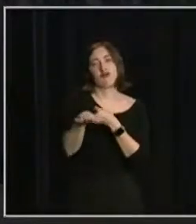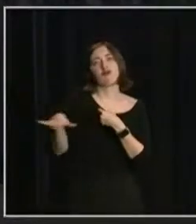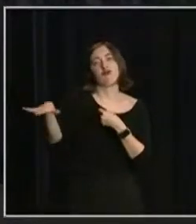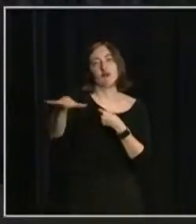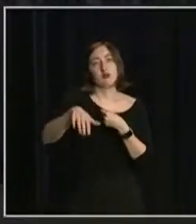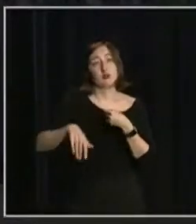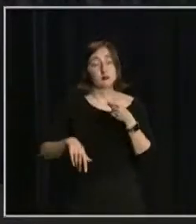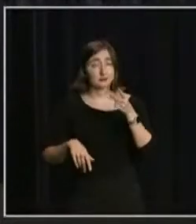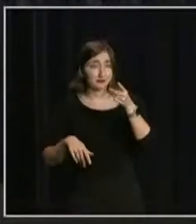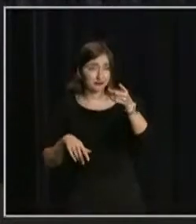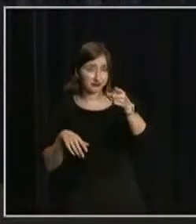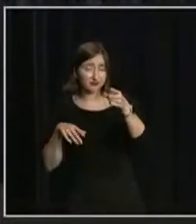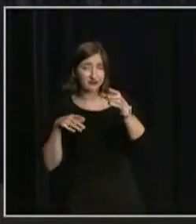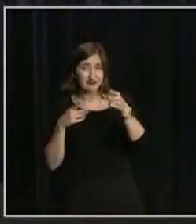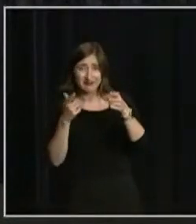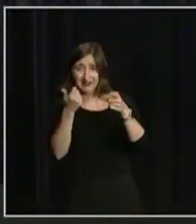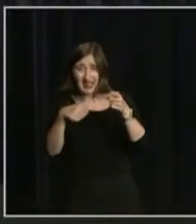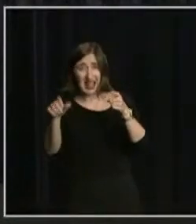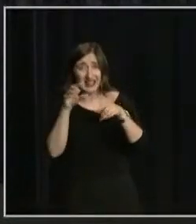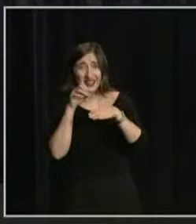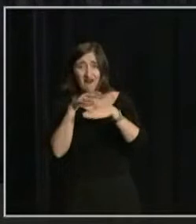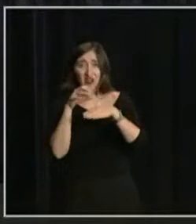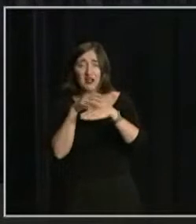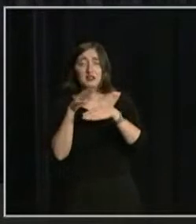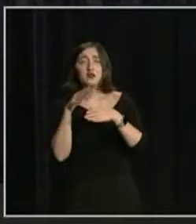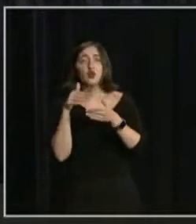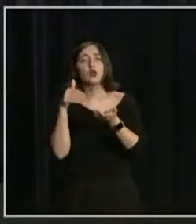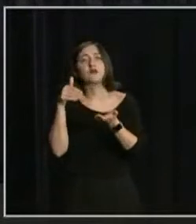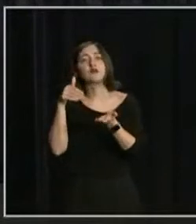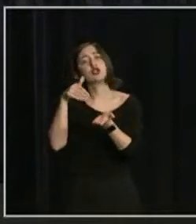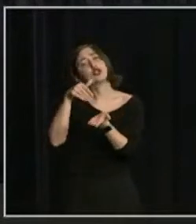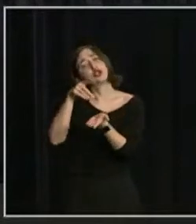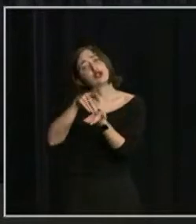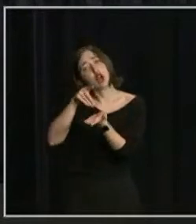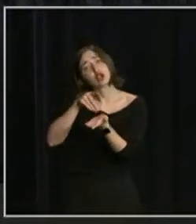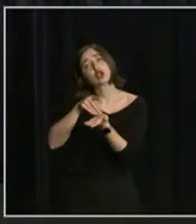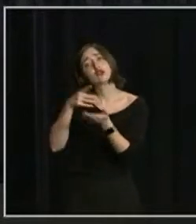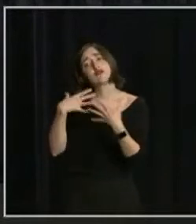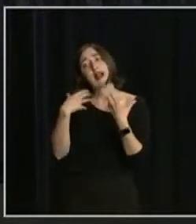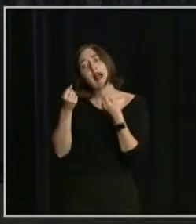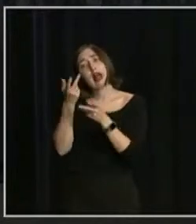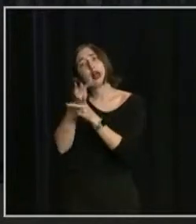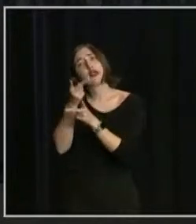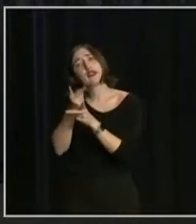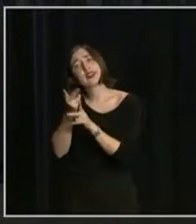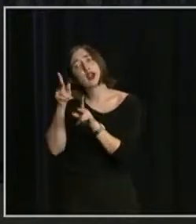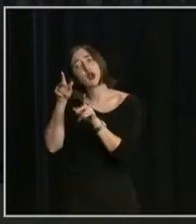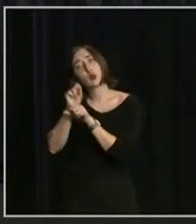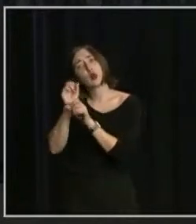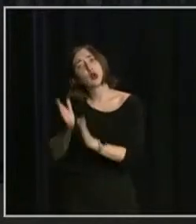advice for rural healthcare providers who don't have the resources to adequately care for their patients?